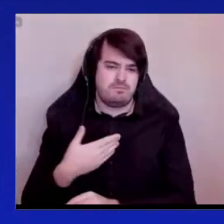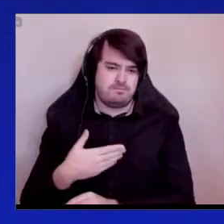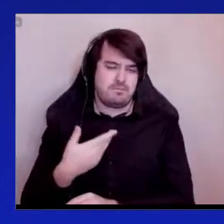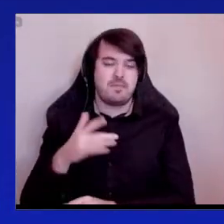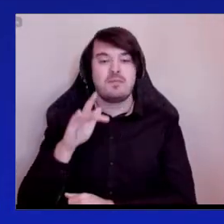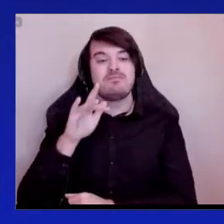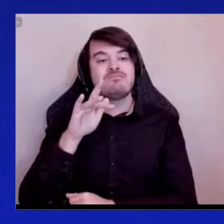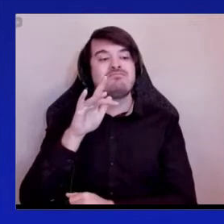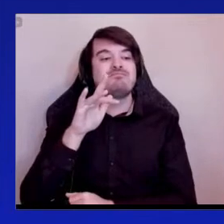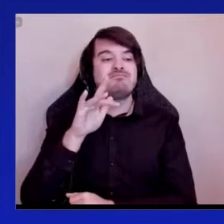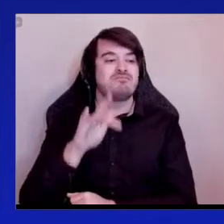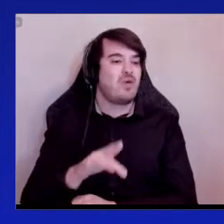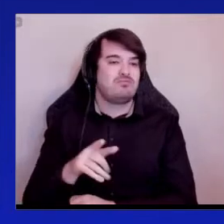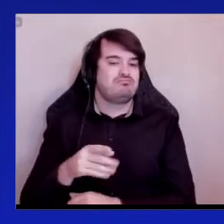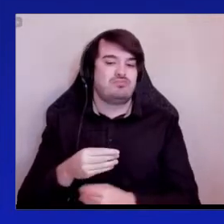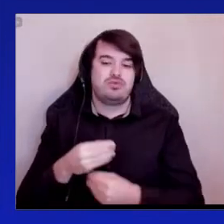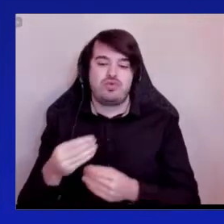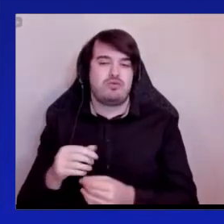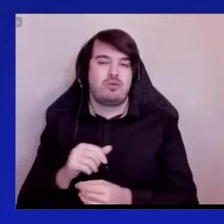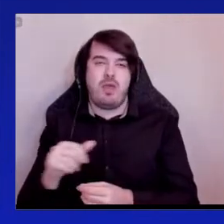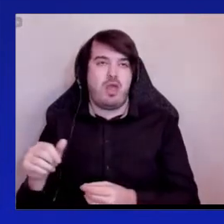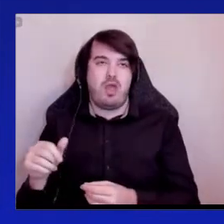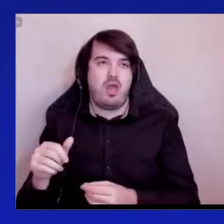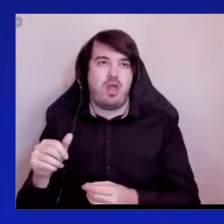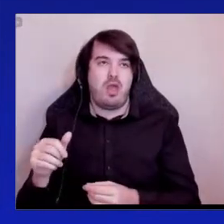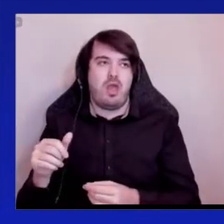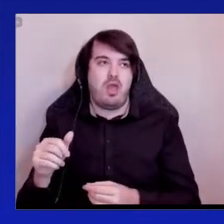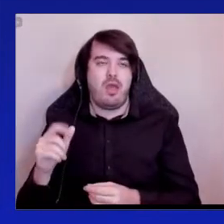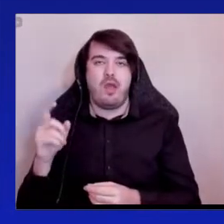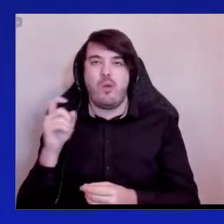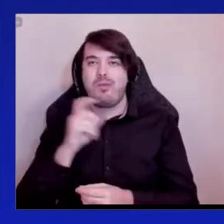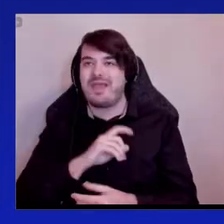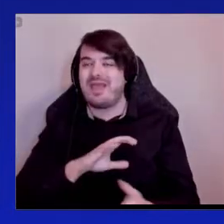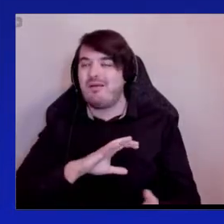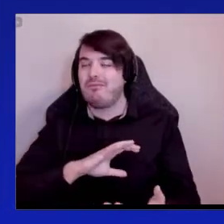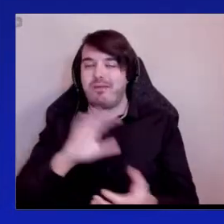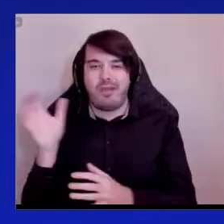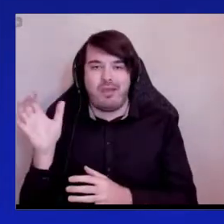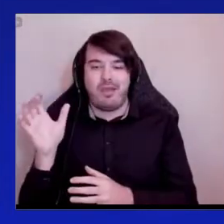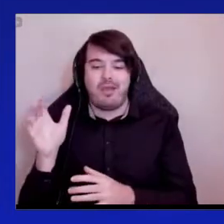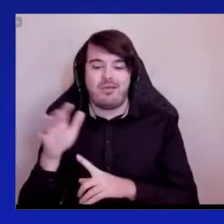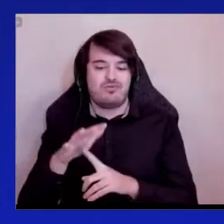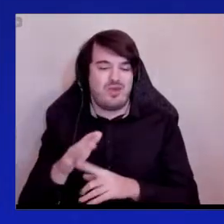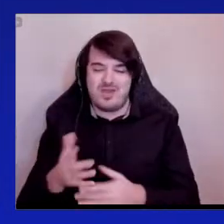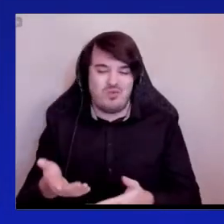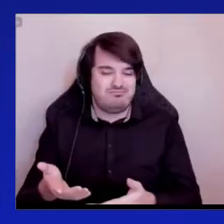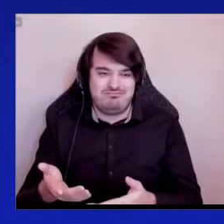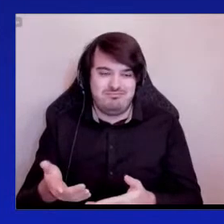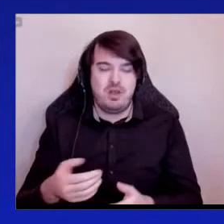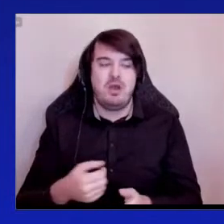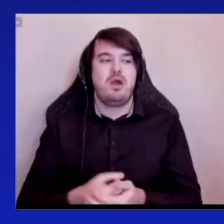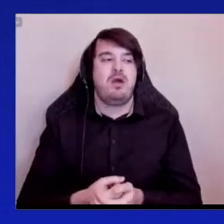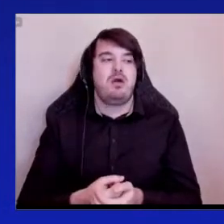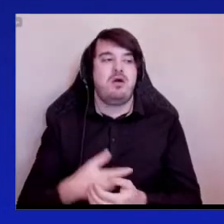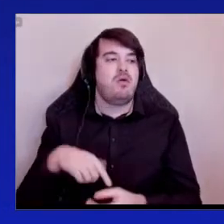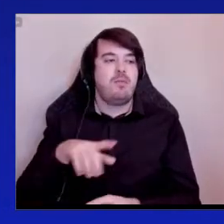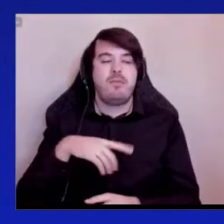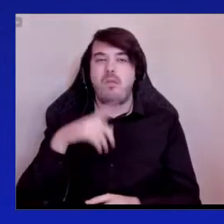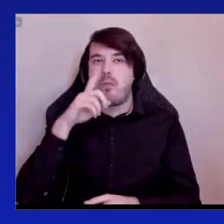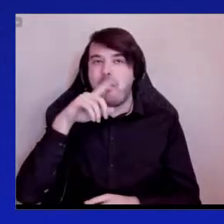to assess if somebody had an adverse event following immunization, to tease that apart from the actual active